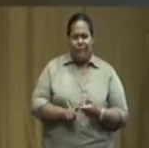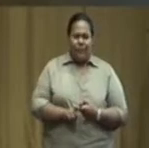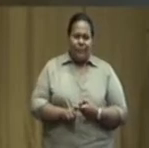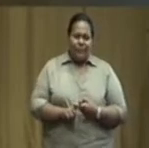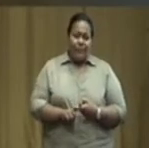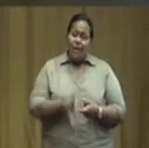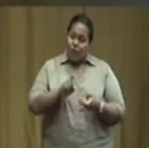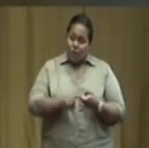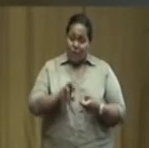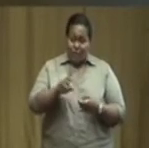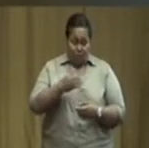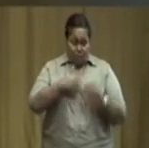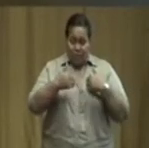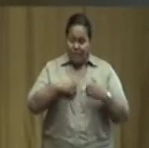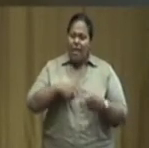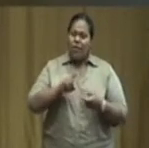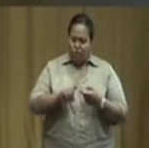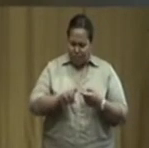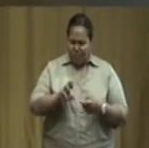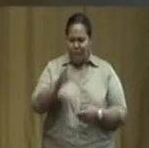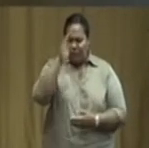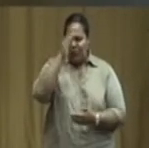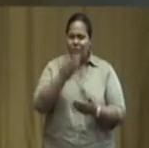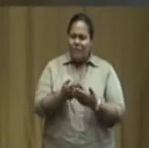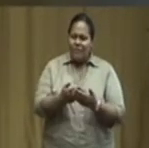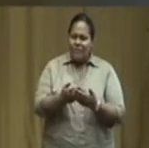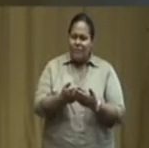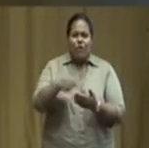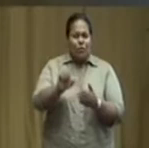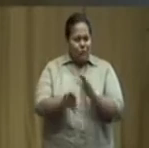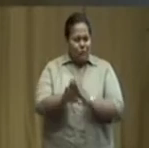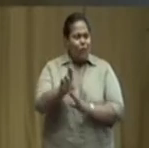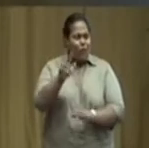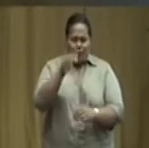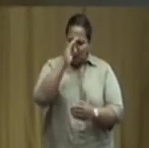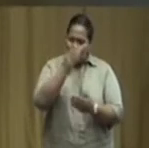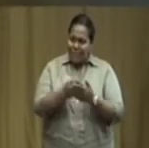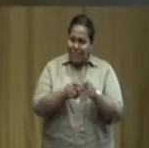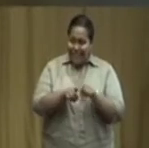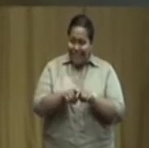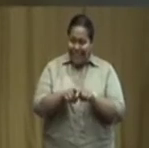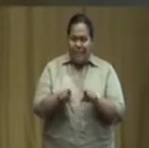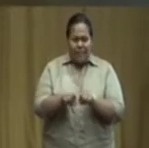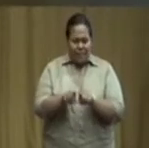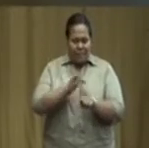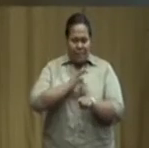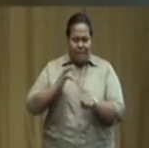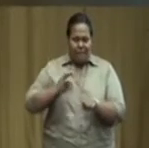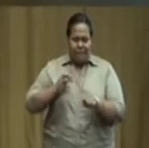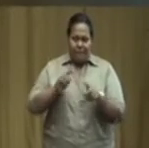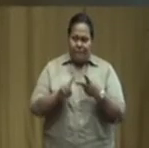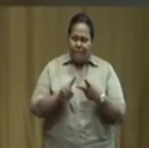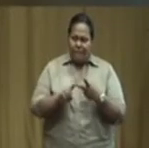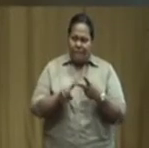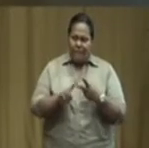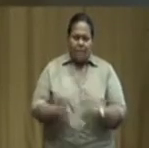cheap for the students, which, as we've again just heard, is useful for the students as well as us. It's readily